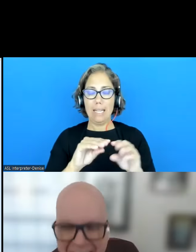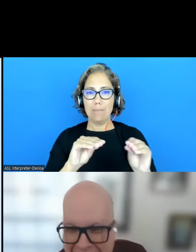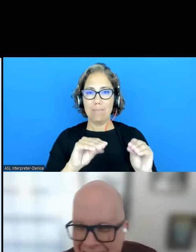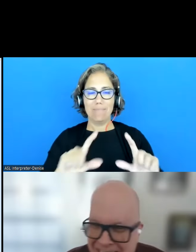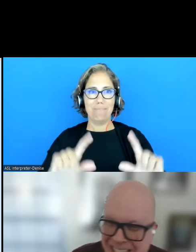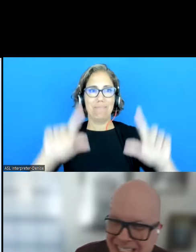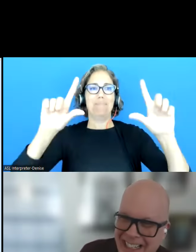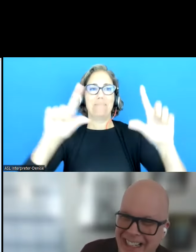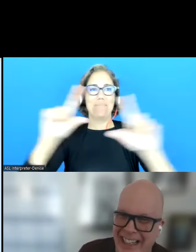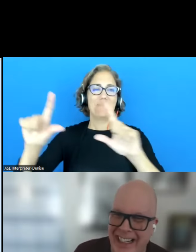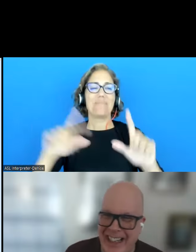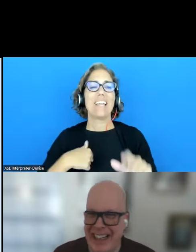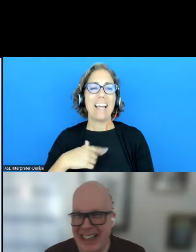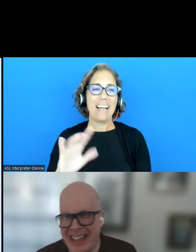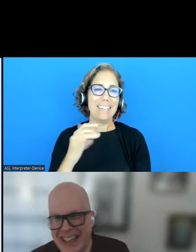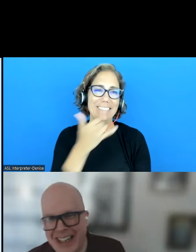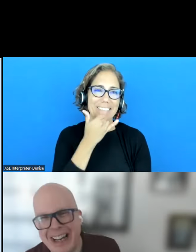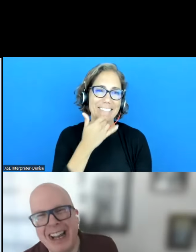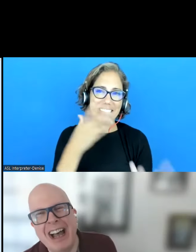my place.